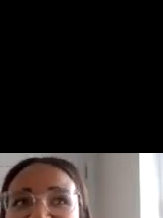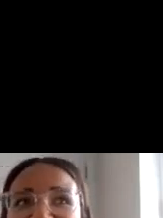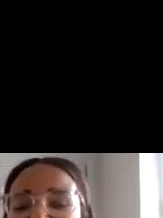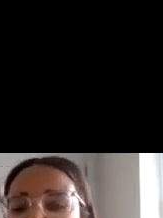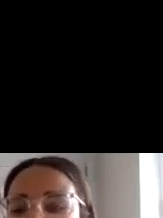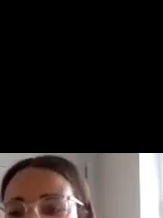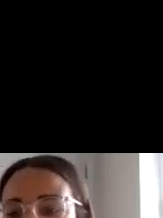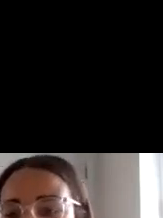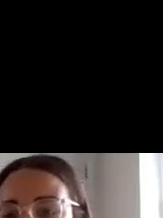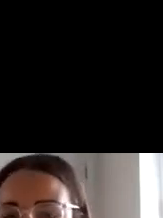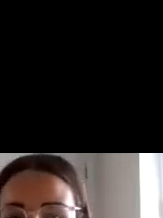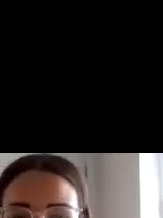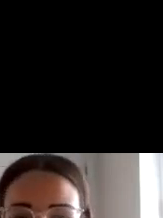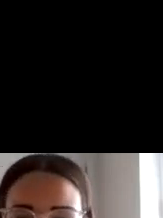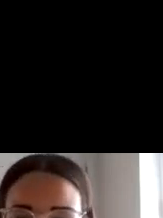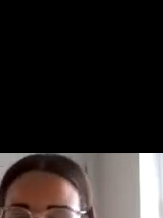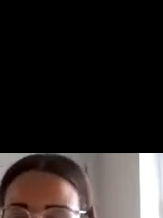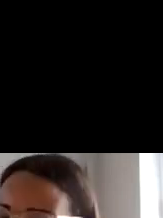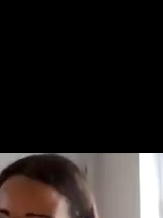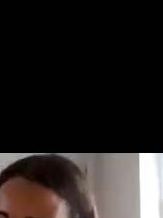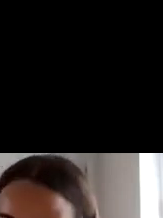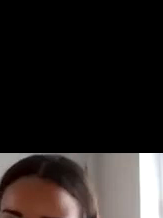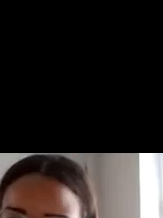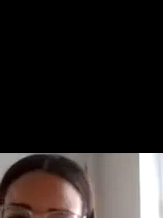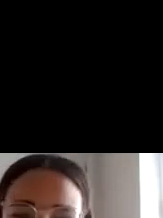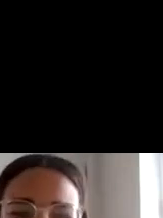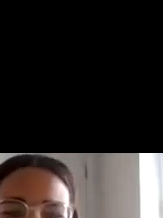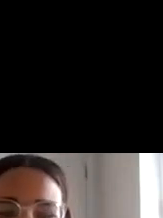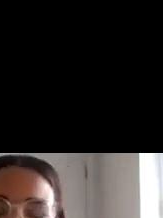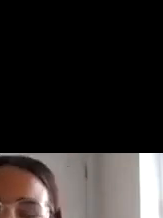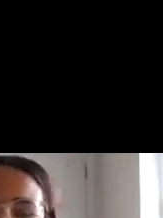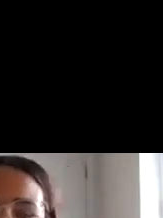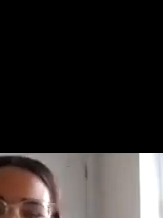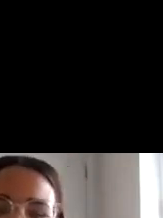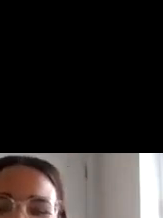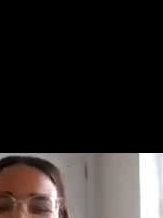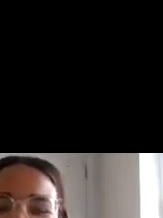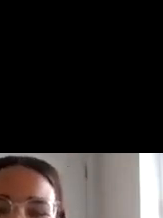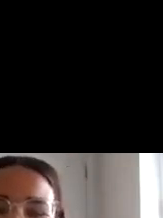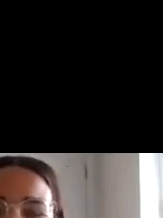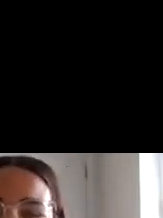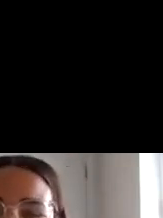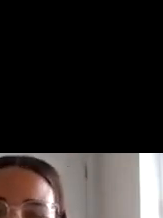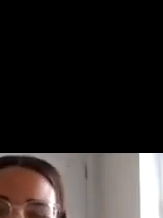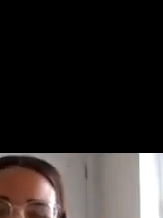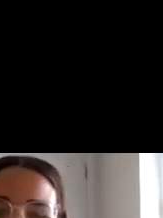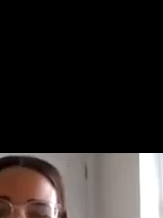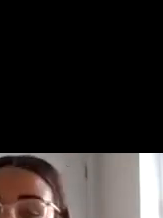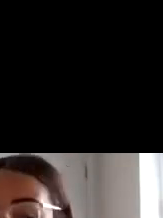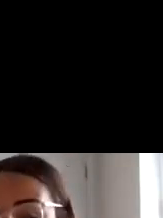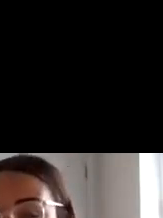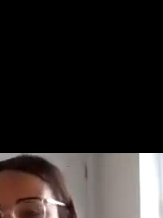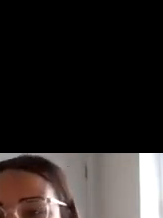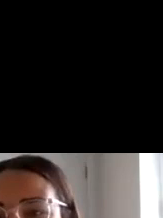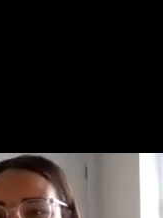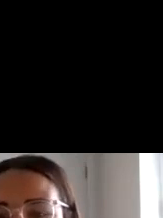I started with ATtherapy in January this year, and it's my first webinar today, which I'm really looking forward to.